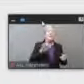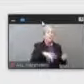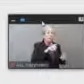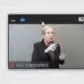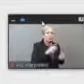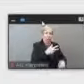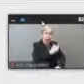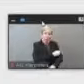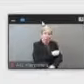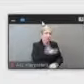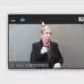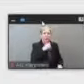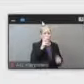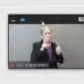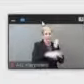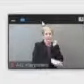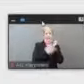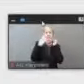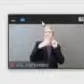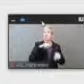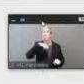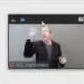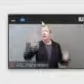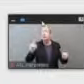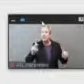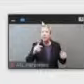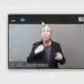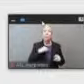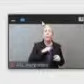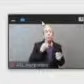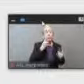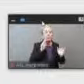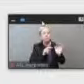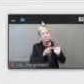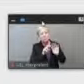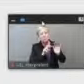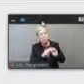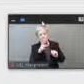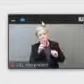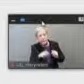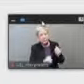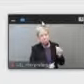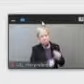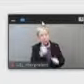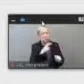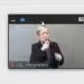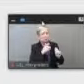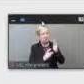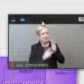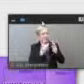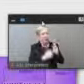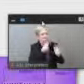It's just we're being very strategic about allocating to the most vulnerable. Next slide, please.